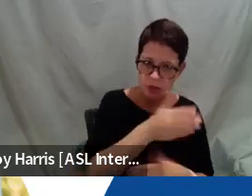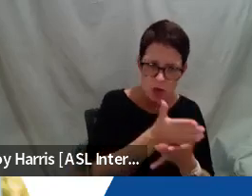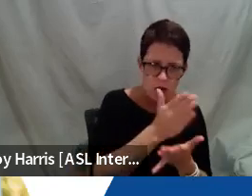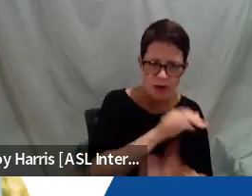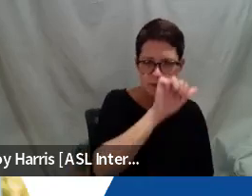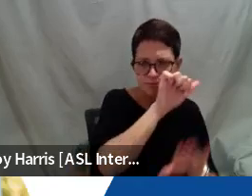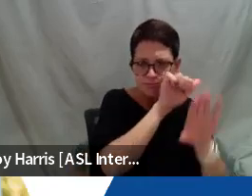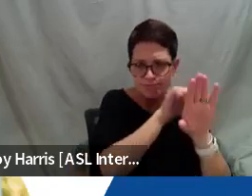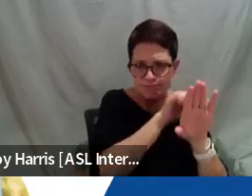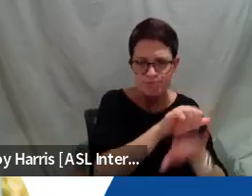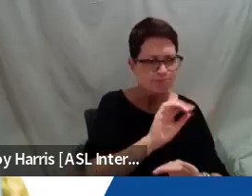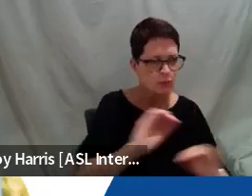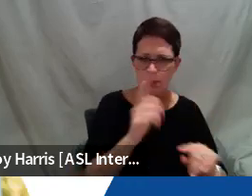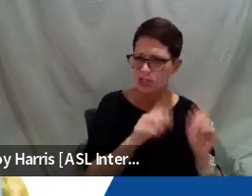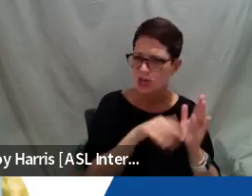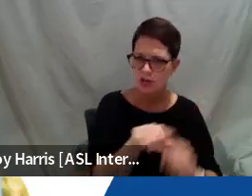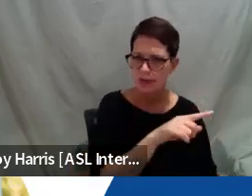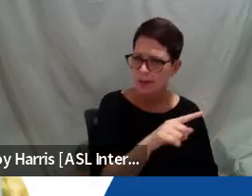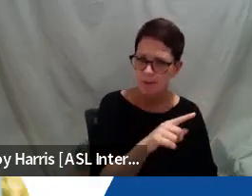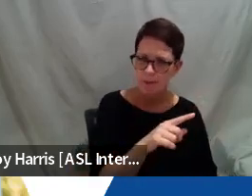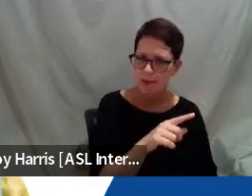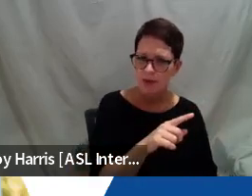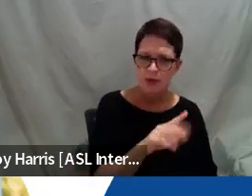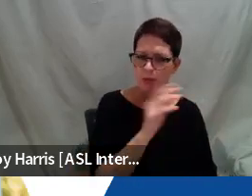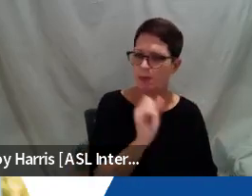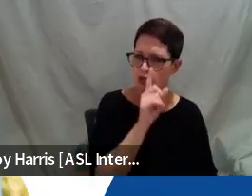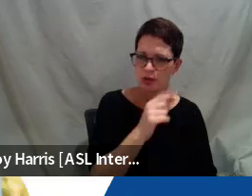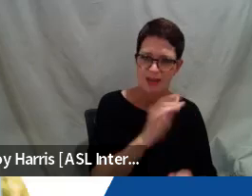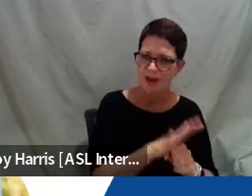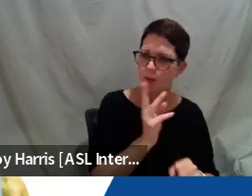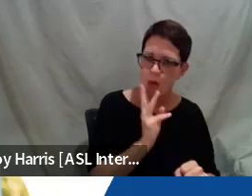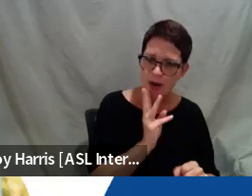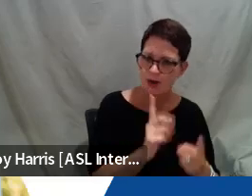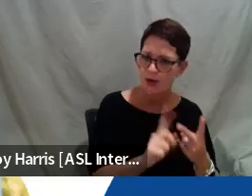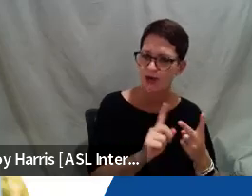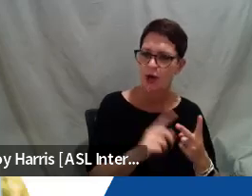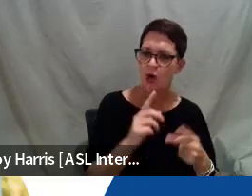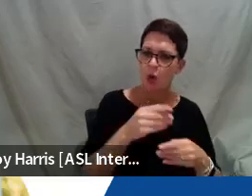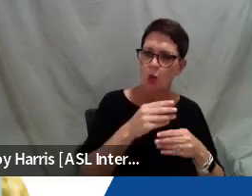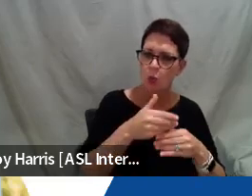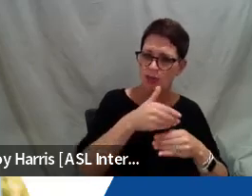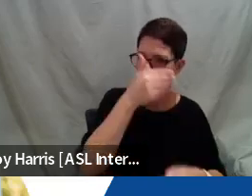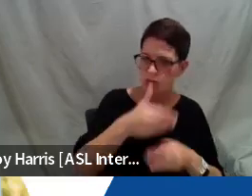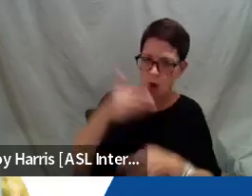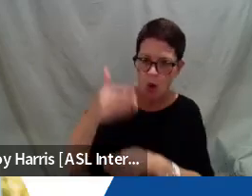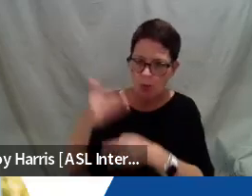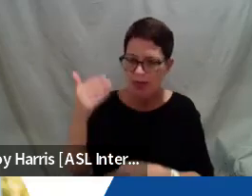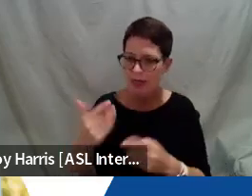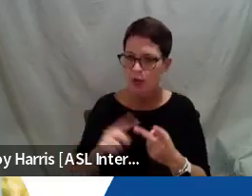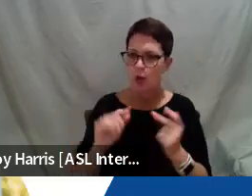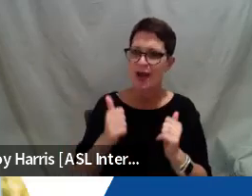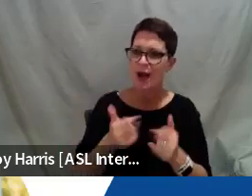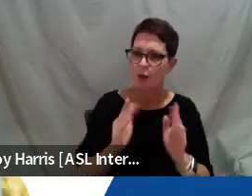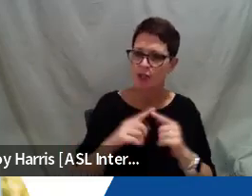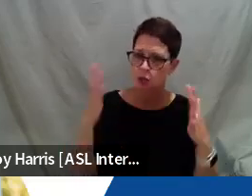sure that they had enough water, to make sure their windows were open, or they had a method of cooling